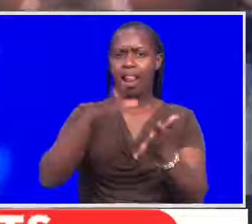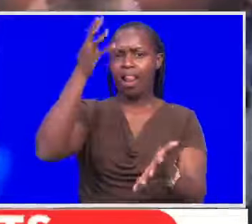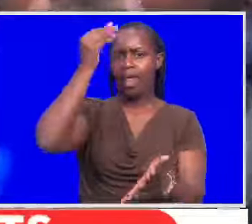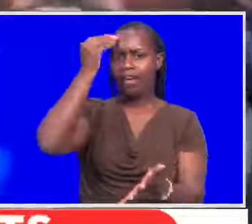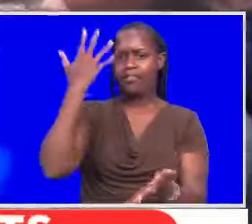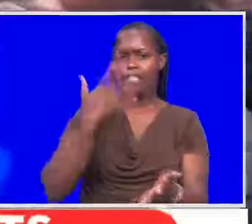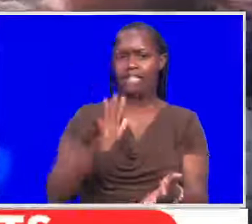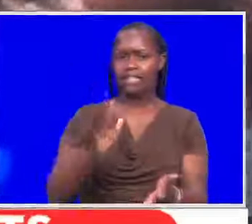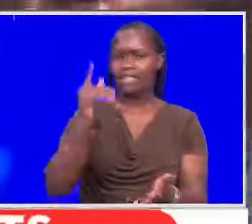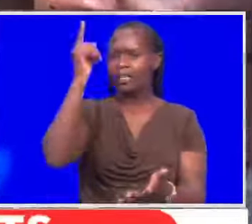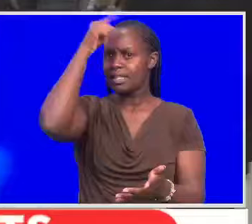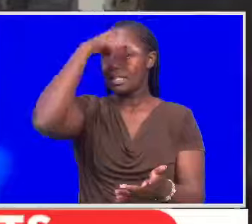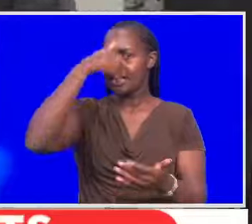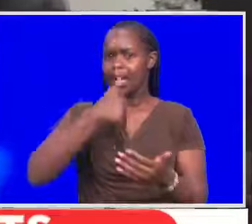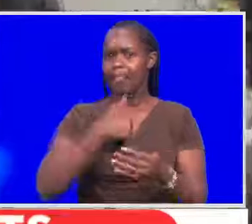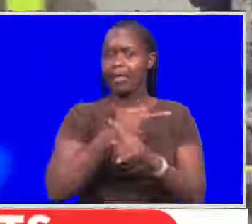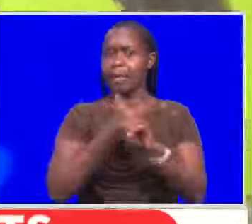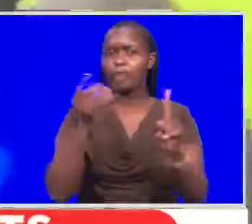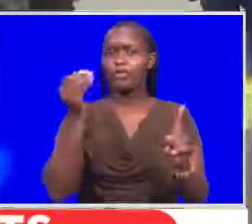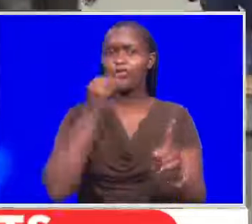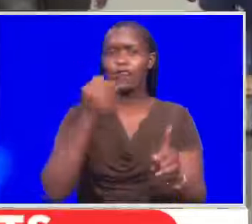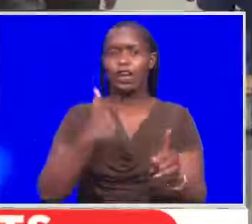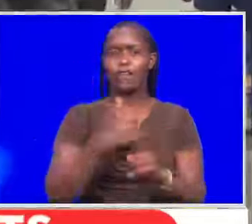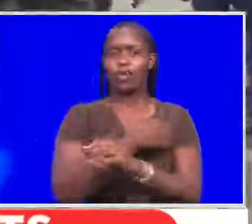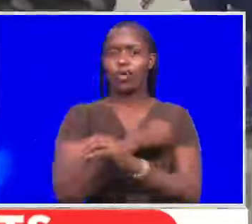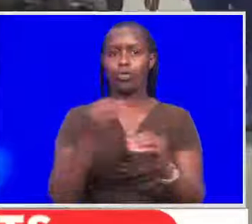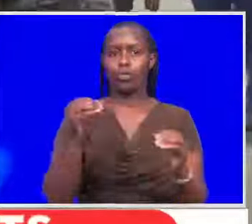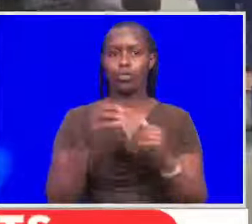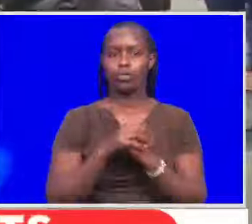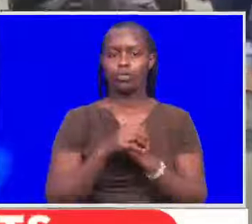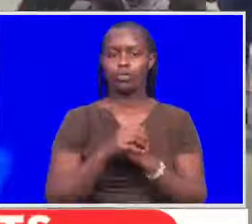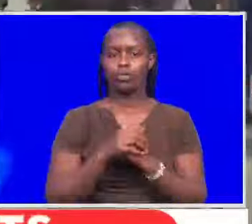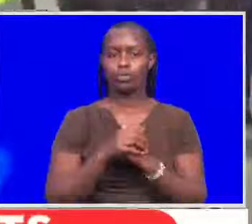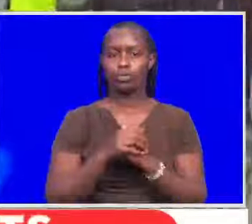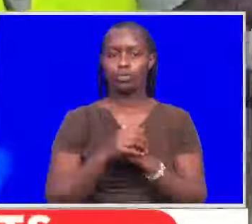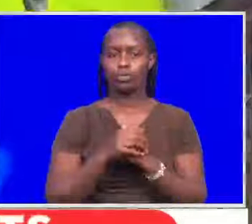Samira Mohamed, TV 47.